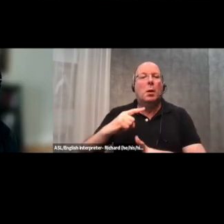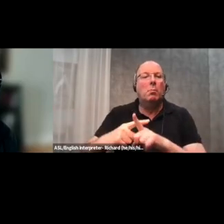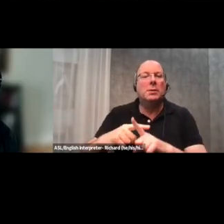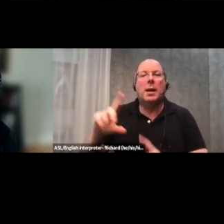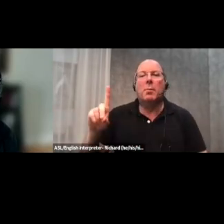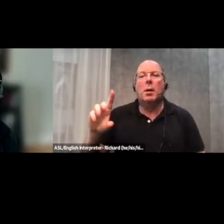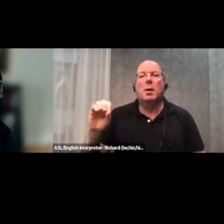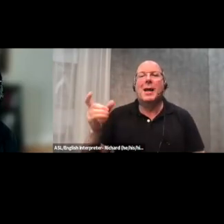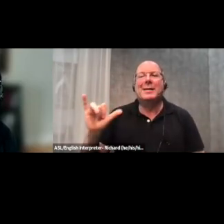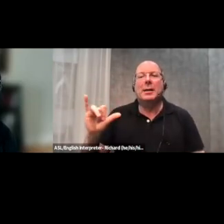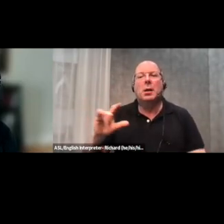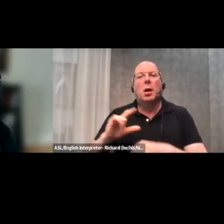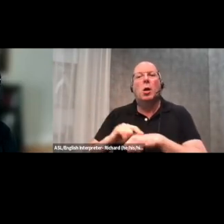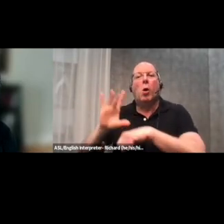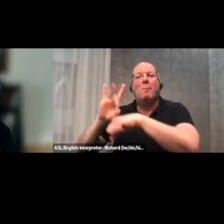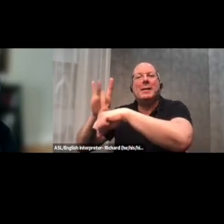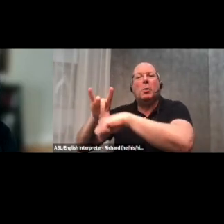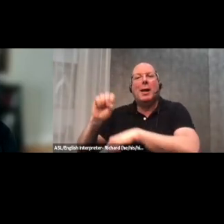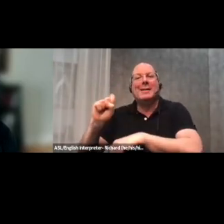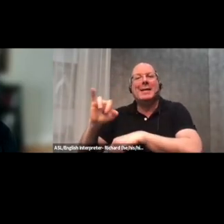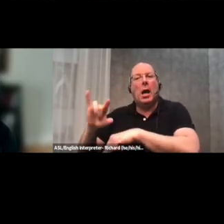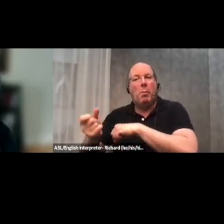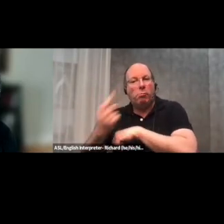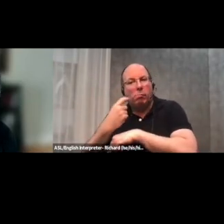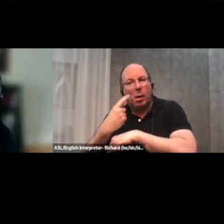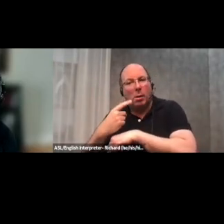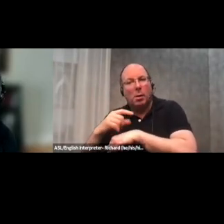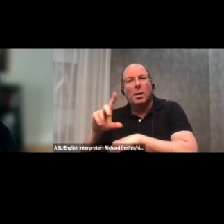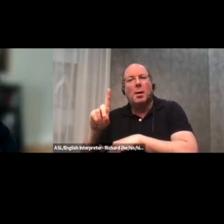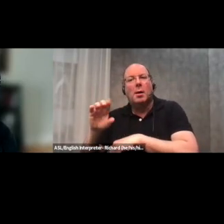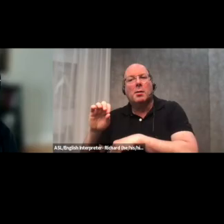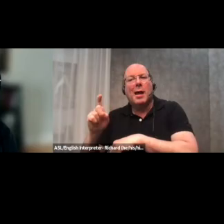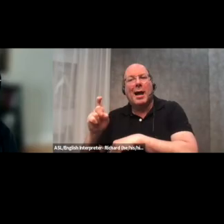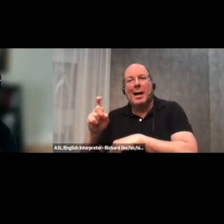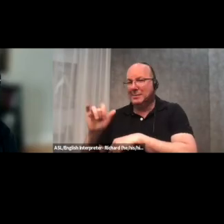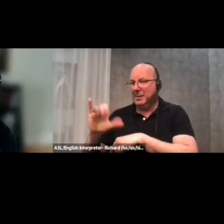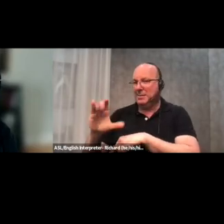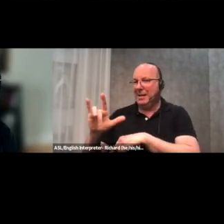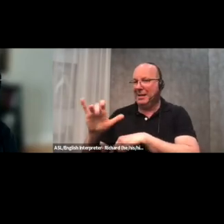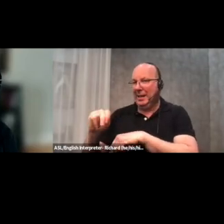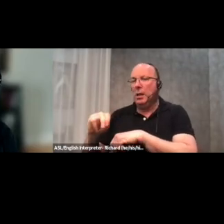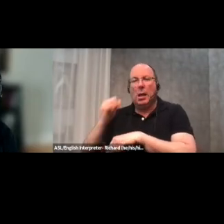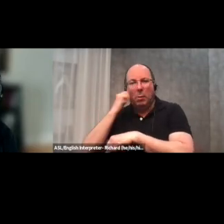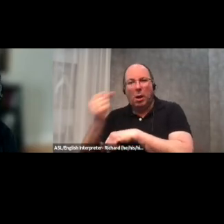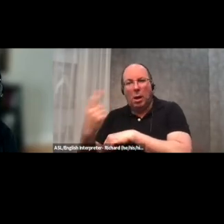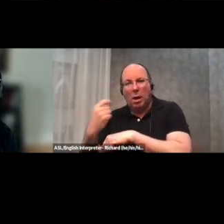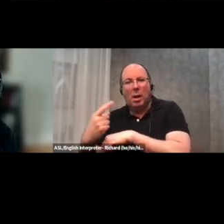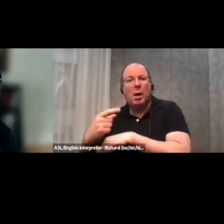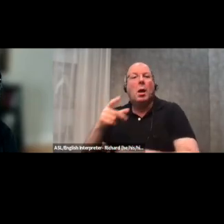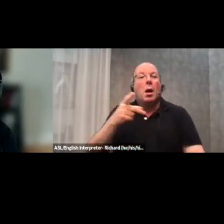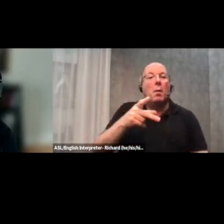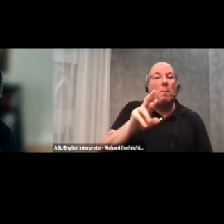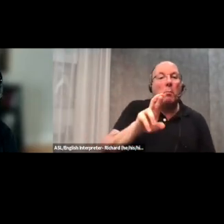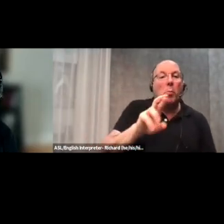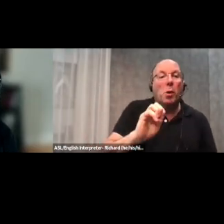for bacterial STIs, and that's doxycycline taken regularly. But pre-exposure prophylaxis